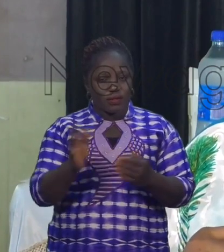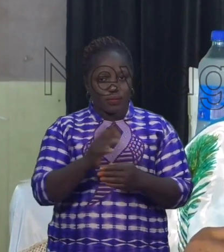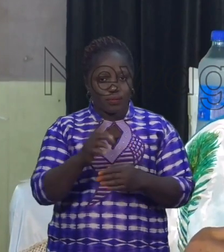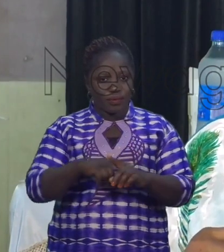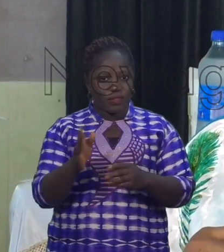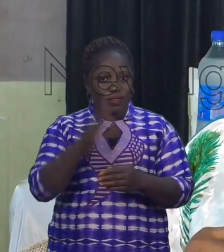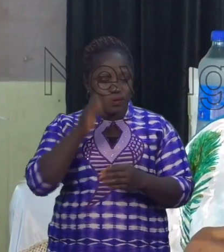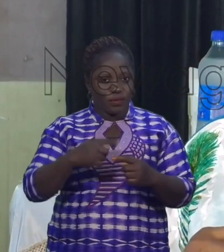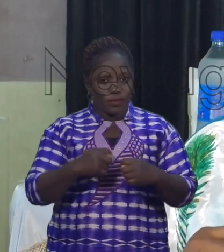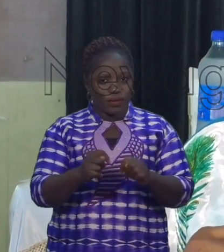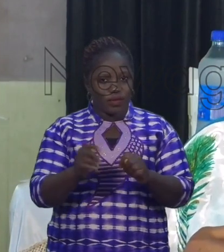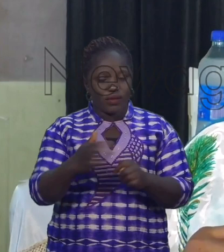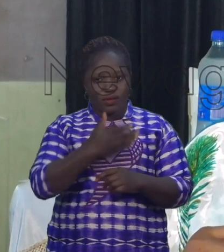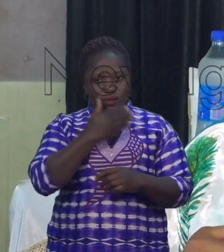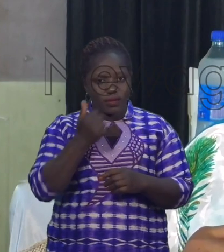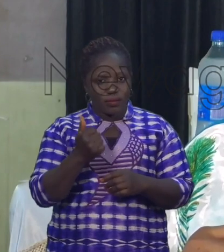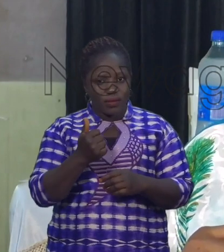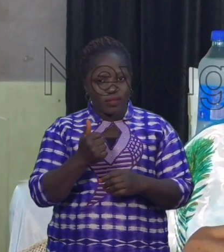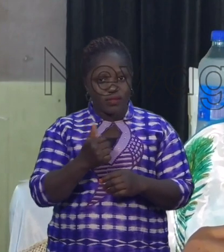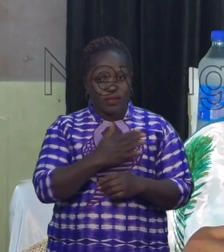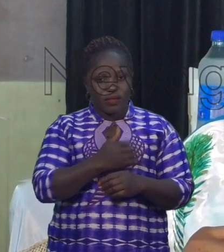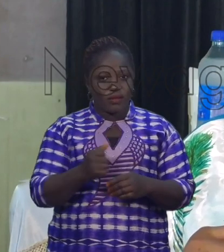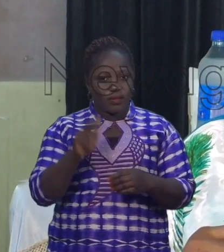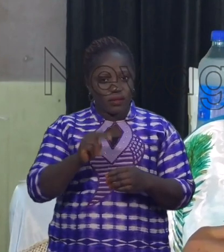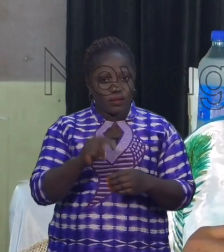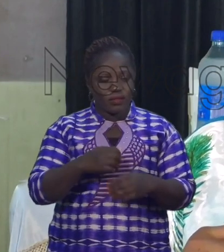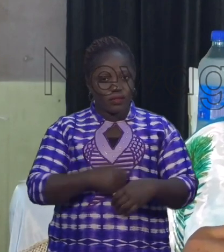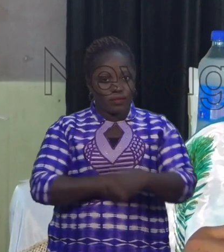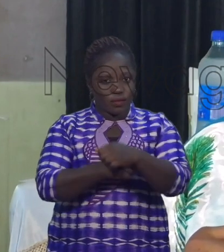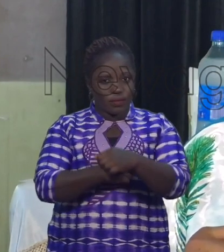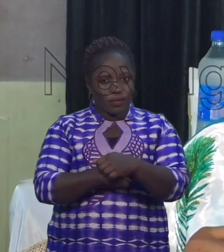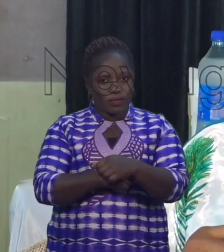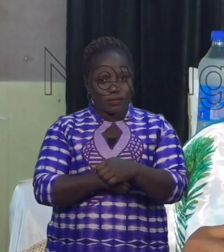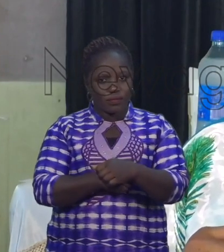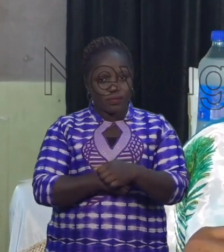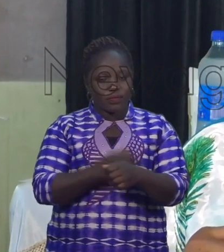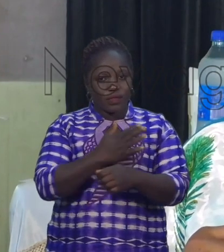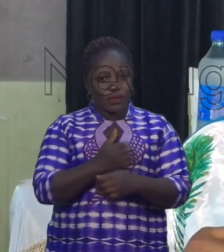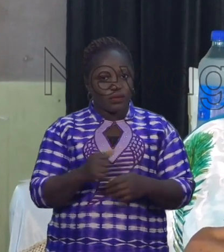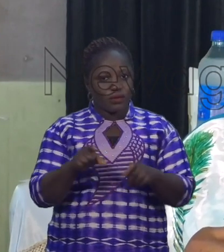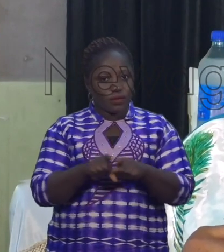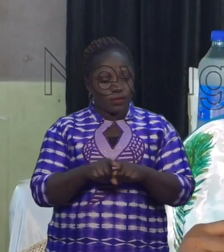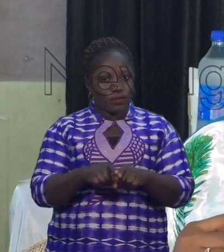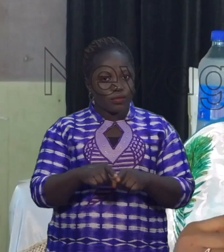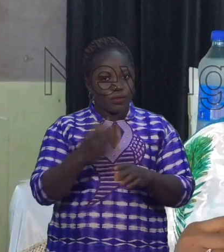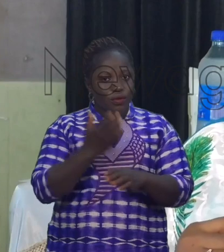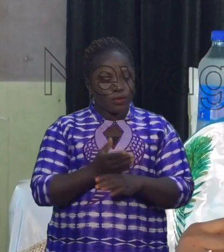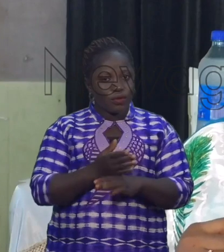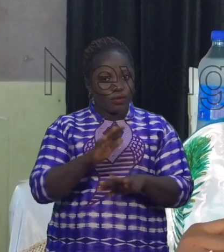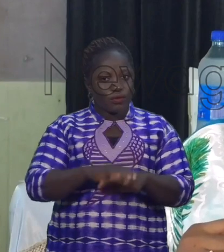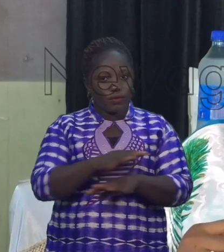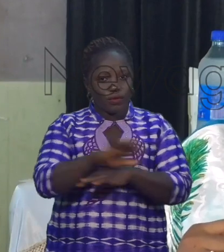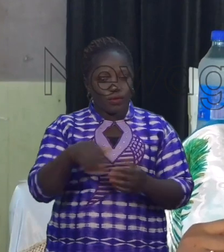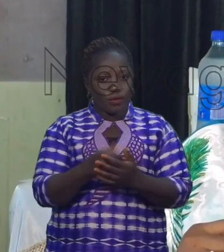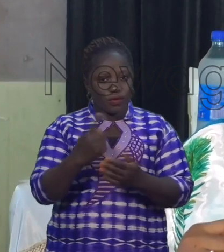sector. Increase financial resources, mobilize assistive technology. I therefore want to